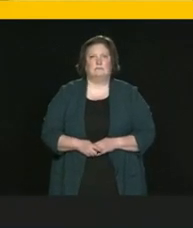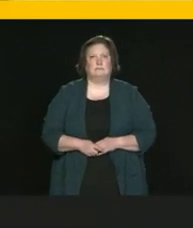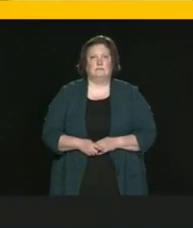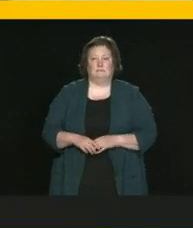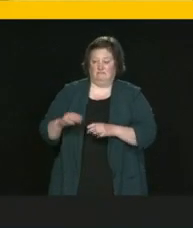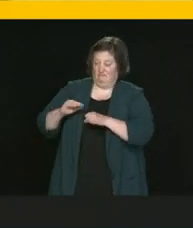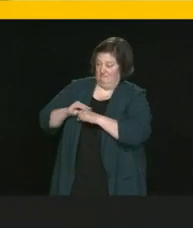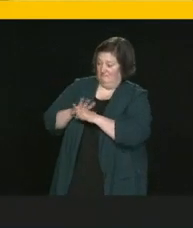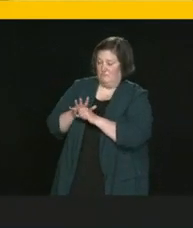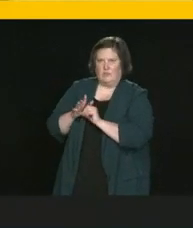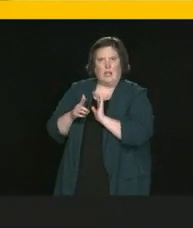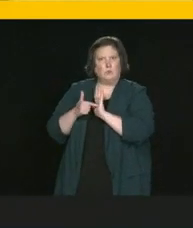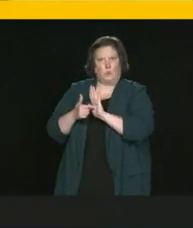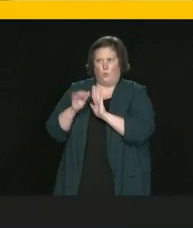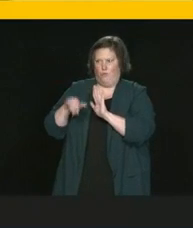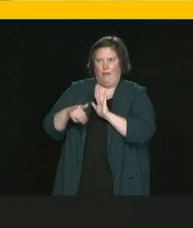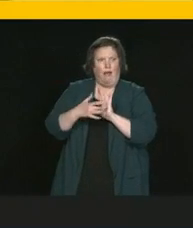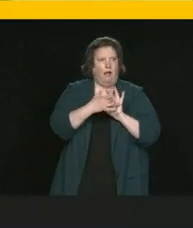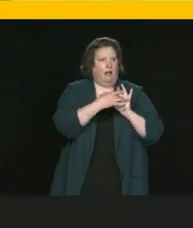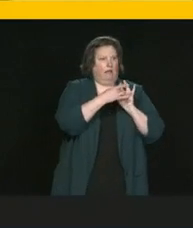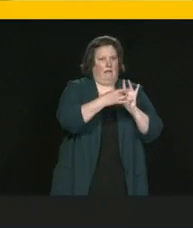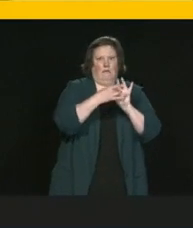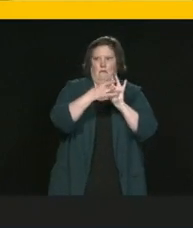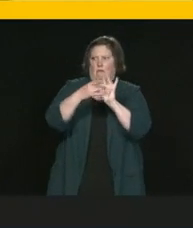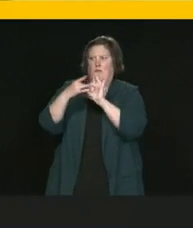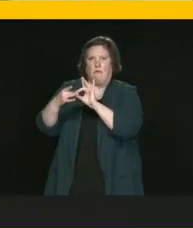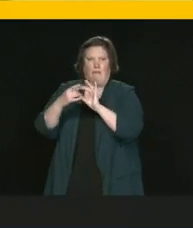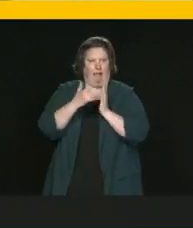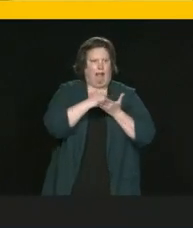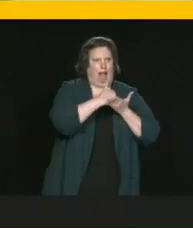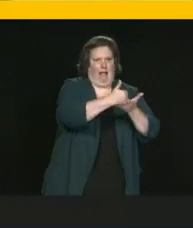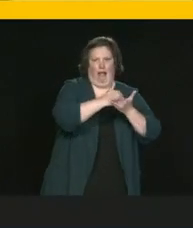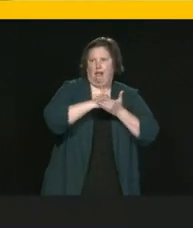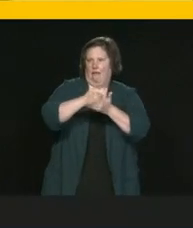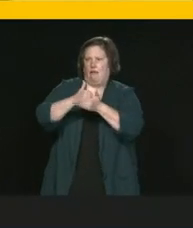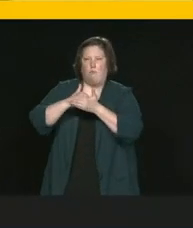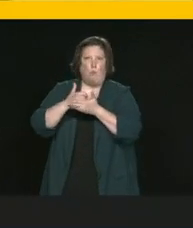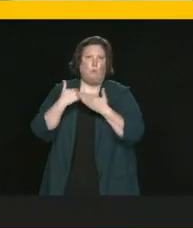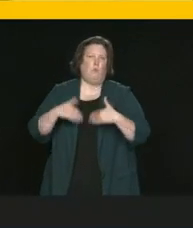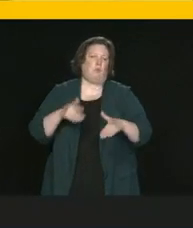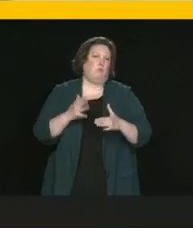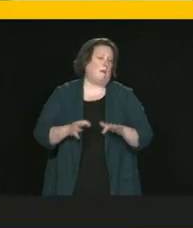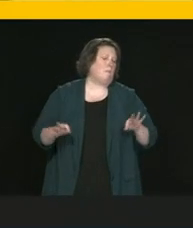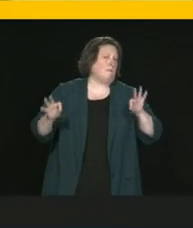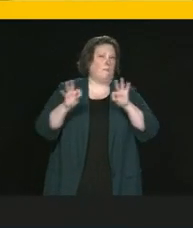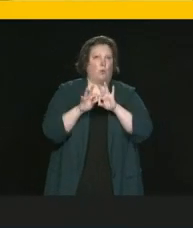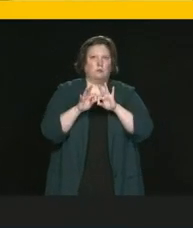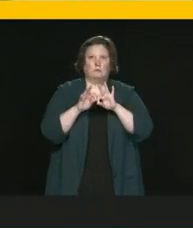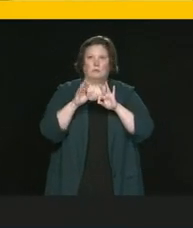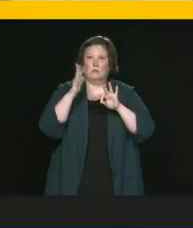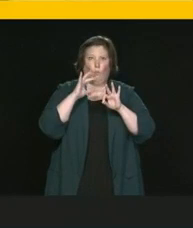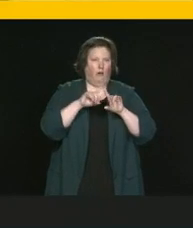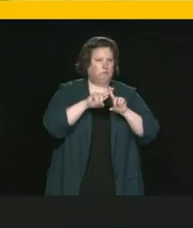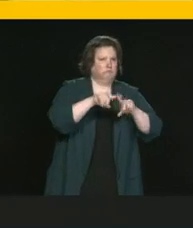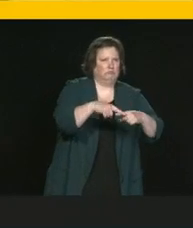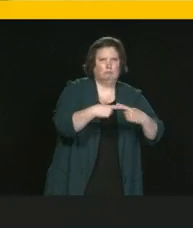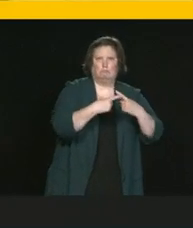collaboration is now more important than ever. We are more interconnected, and therefore we must